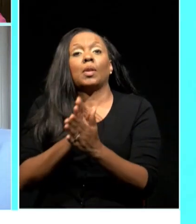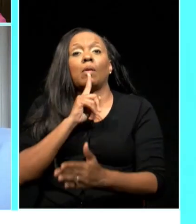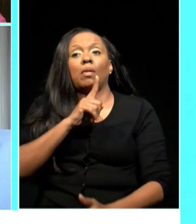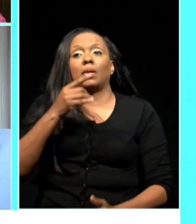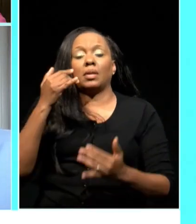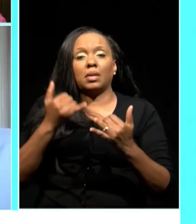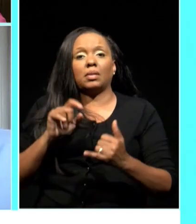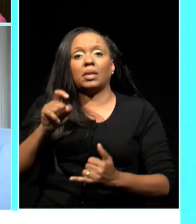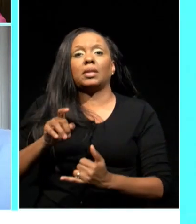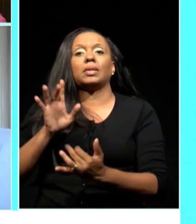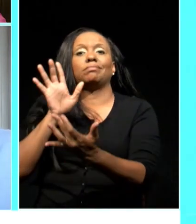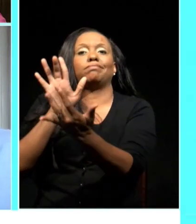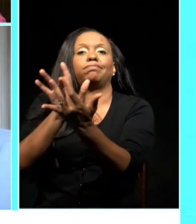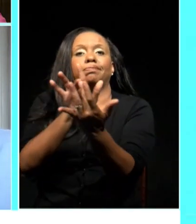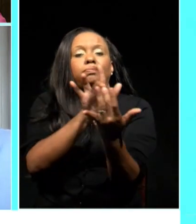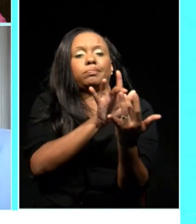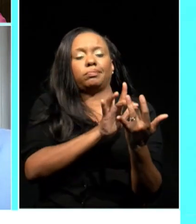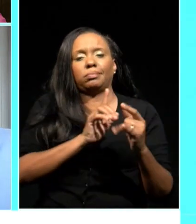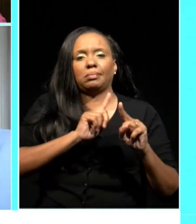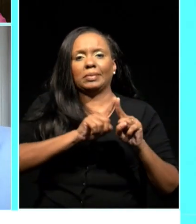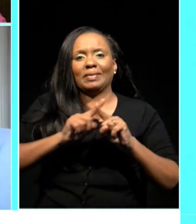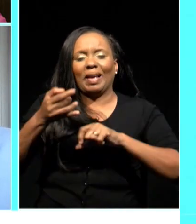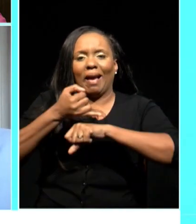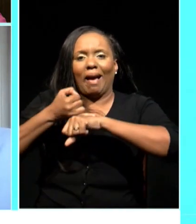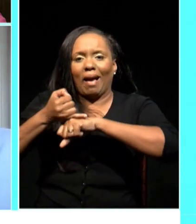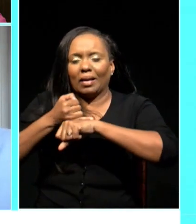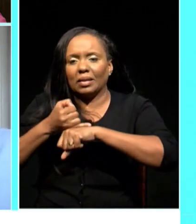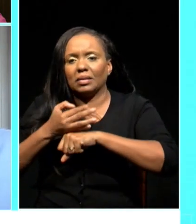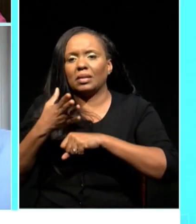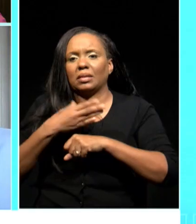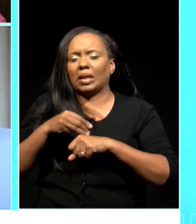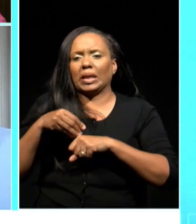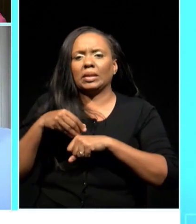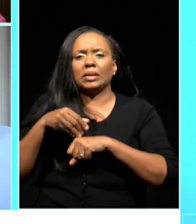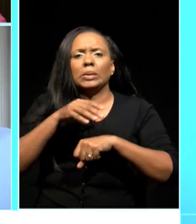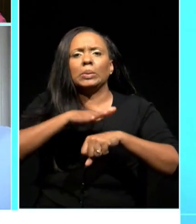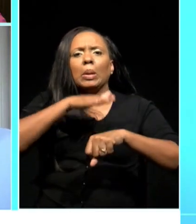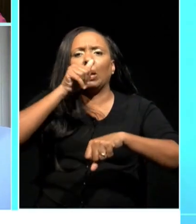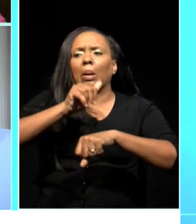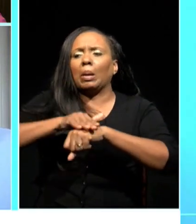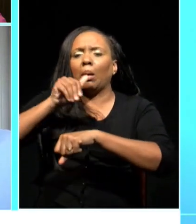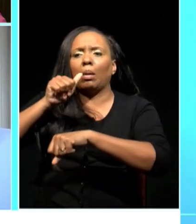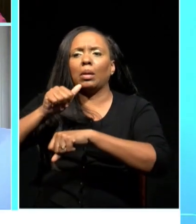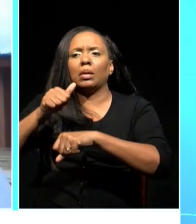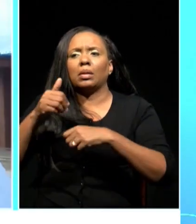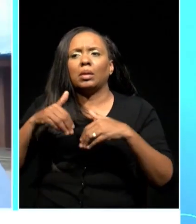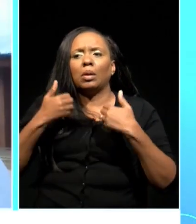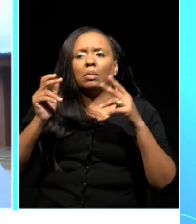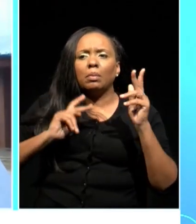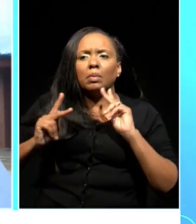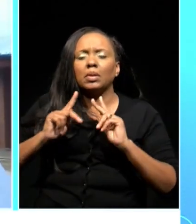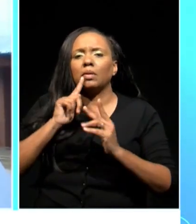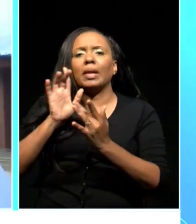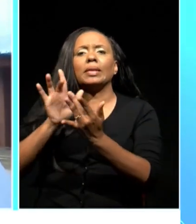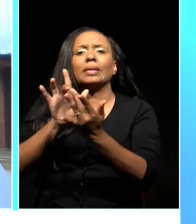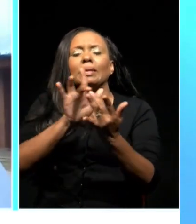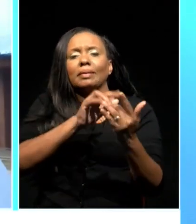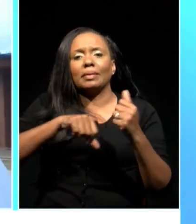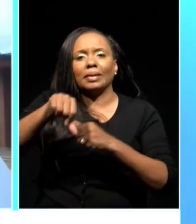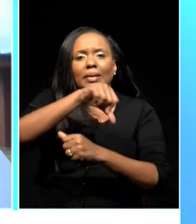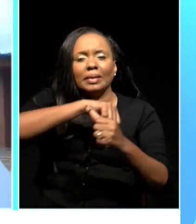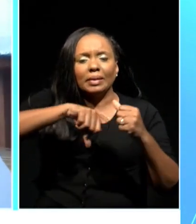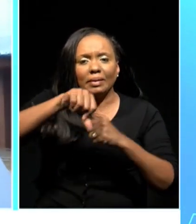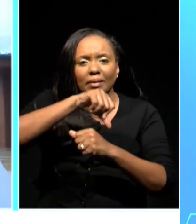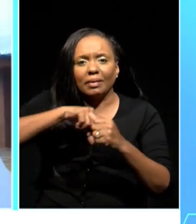to islands and territories in the Caribbean, telling the young people of those islands to reach out to each other. And on that basis, build a